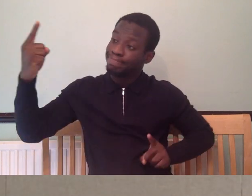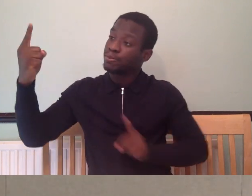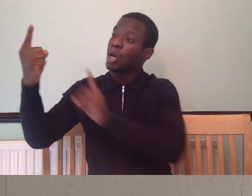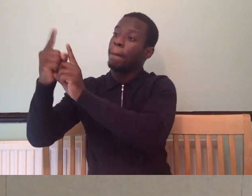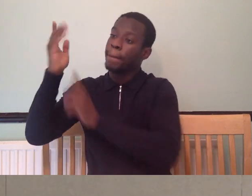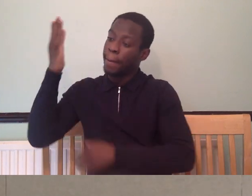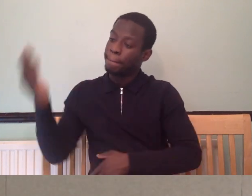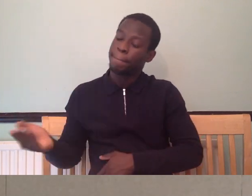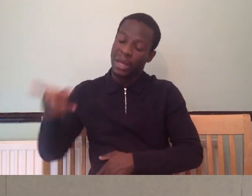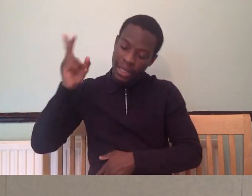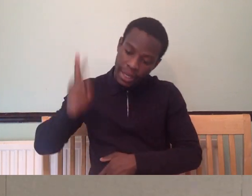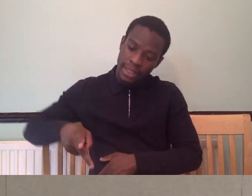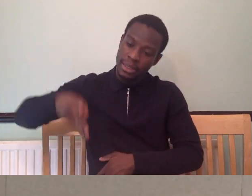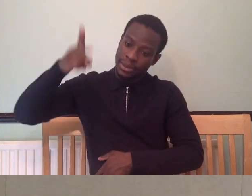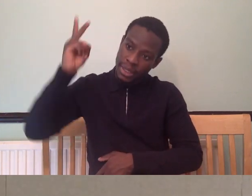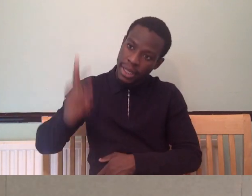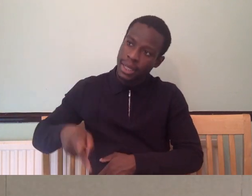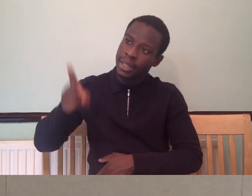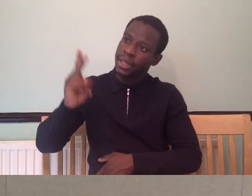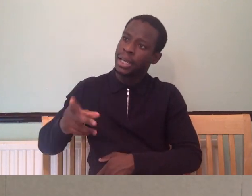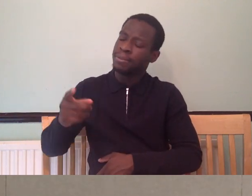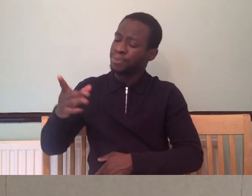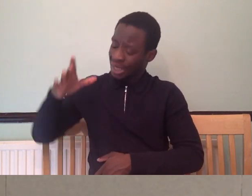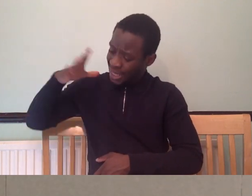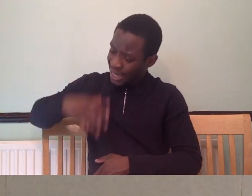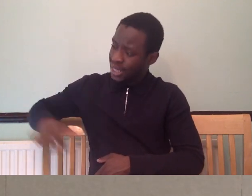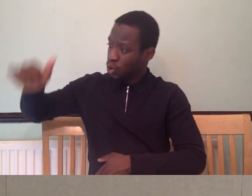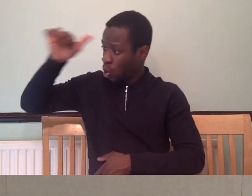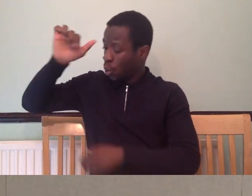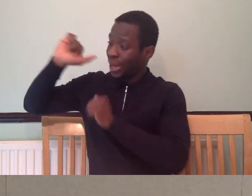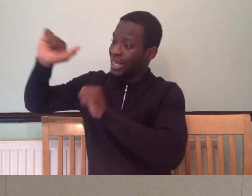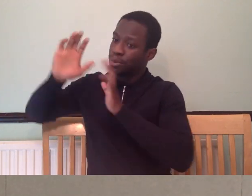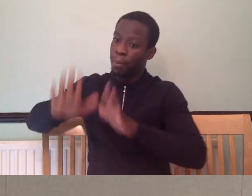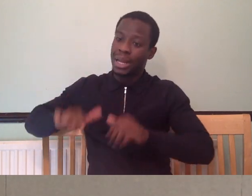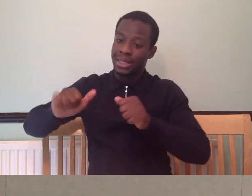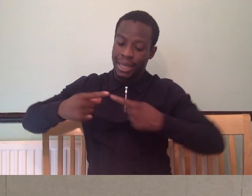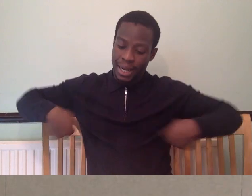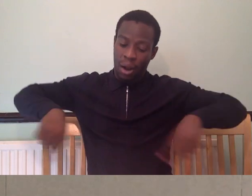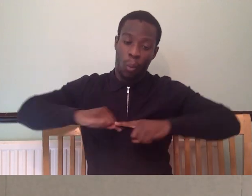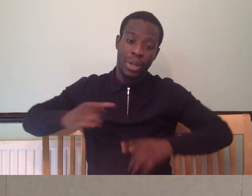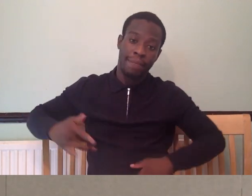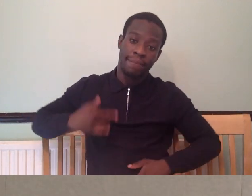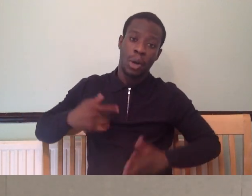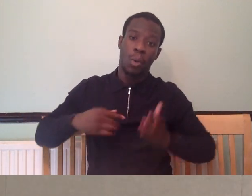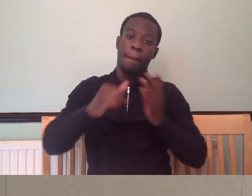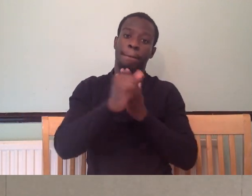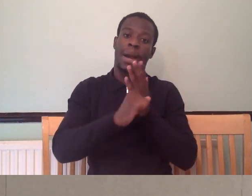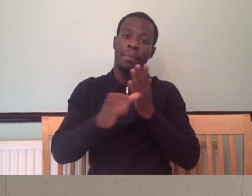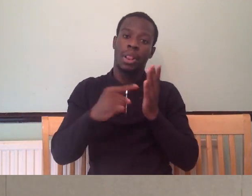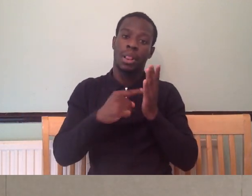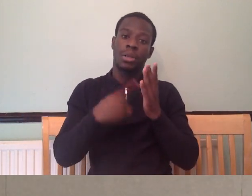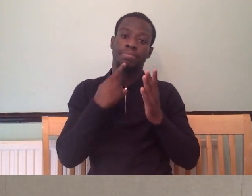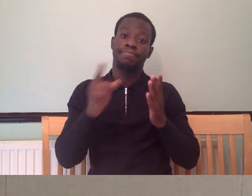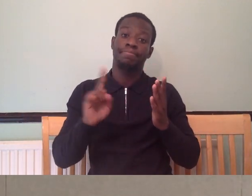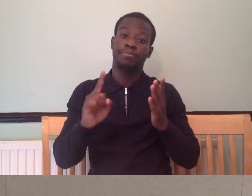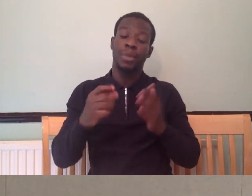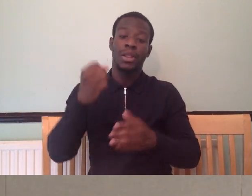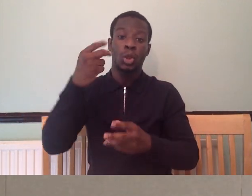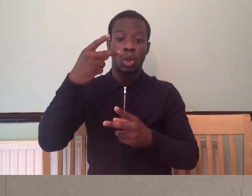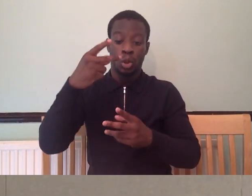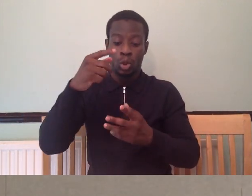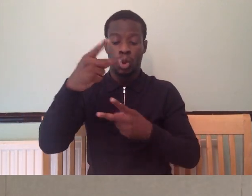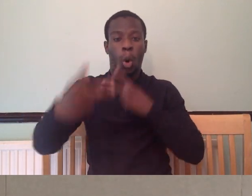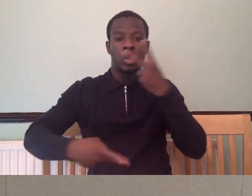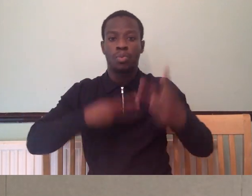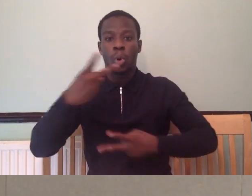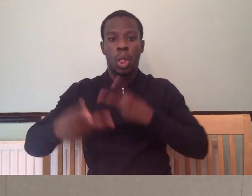again and again, needing to know his blessing in our lives. Do you know what the Bible says? In the Gospel of